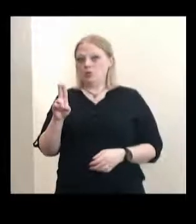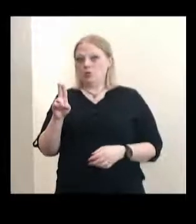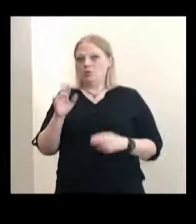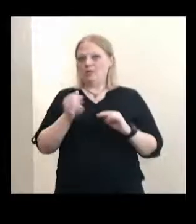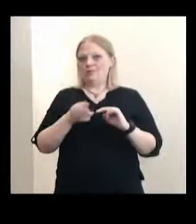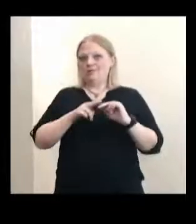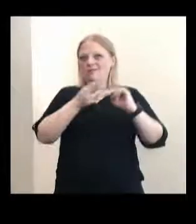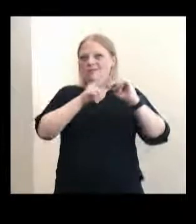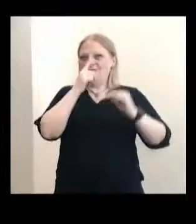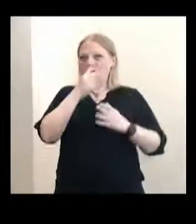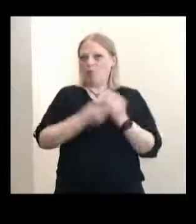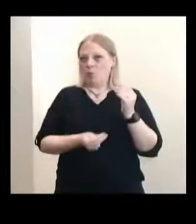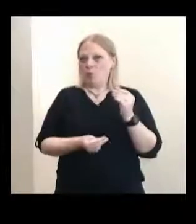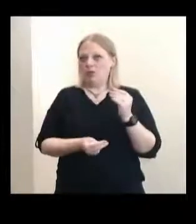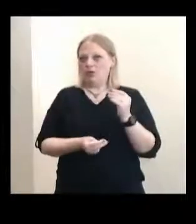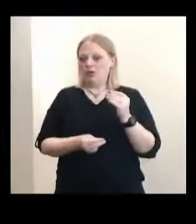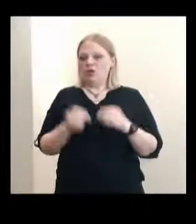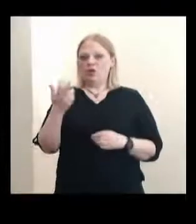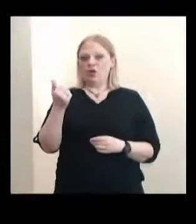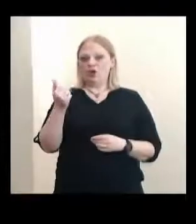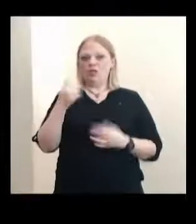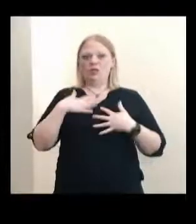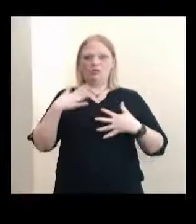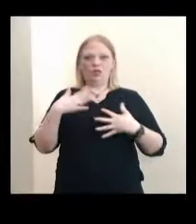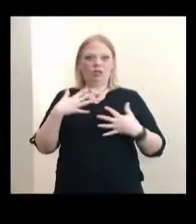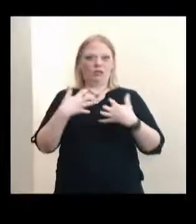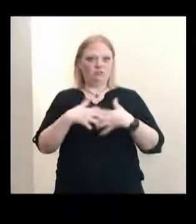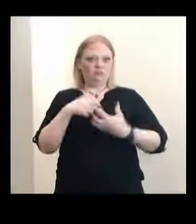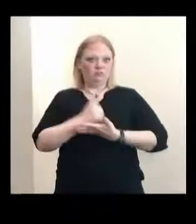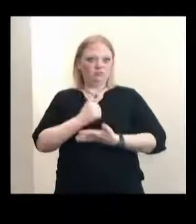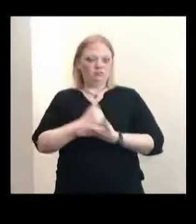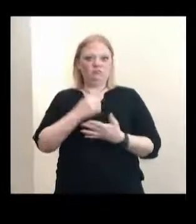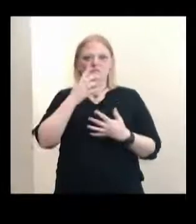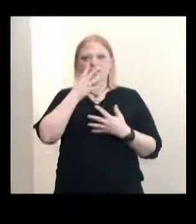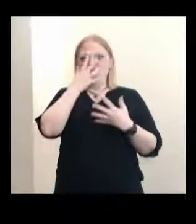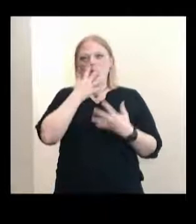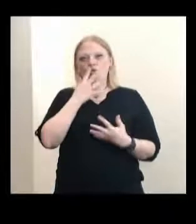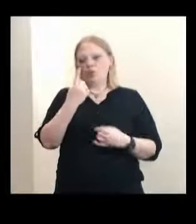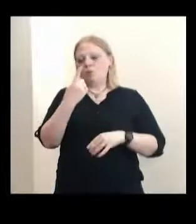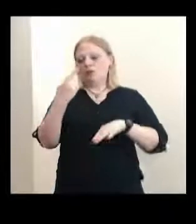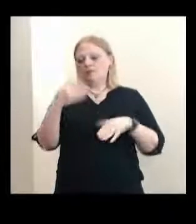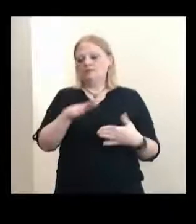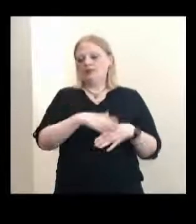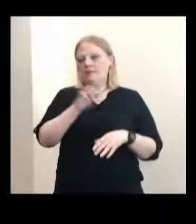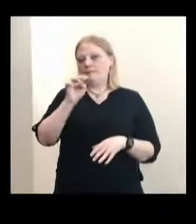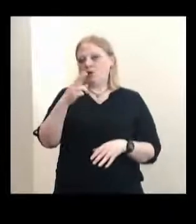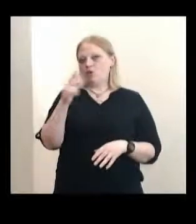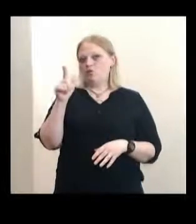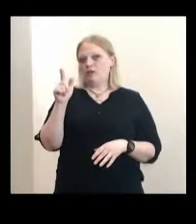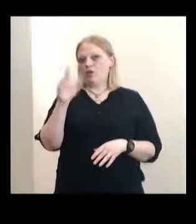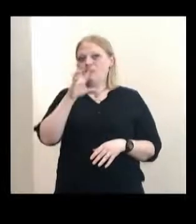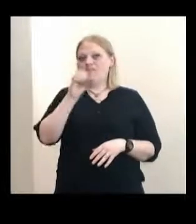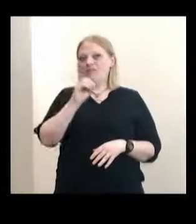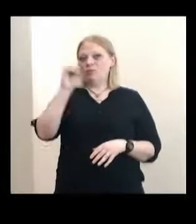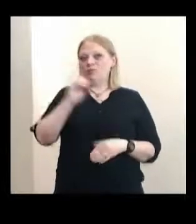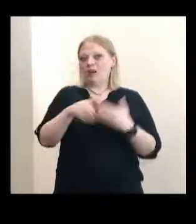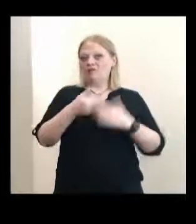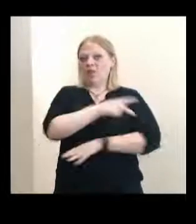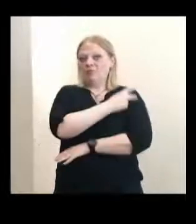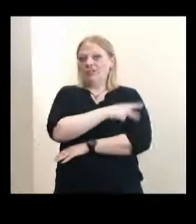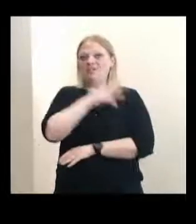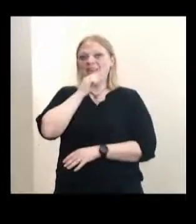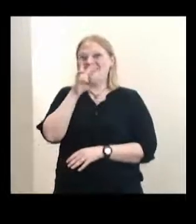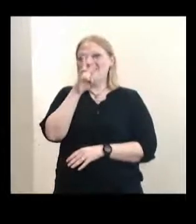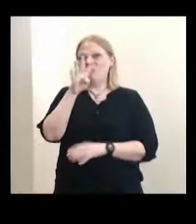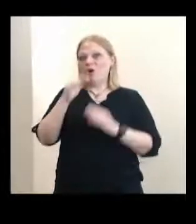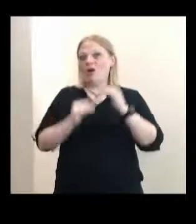for both. 13 on an airway assist. Unfortunately, one died on March 21st, and 50% of the patients were age